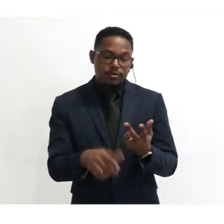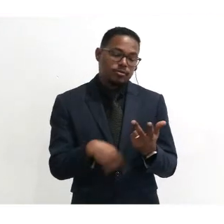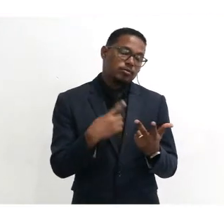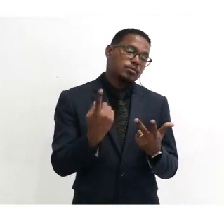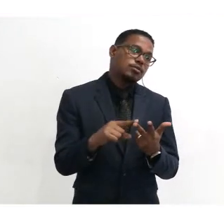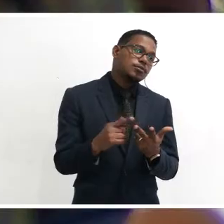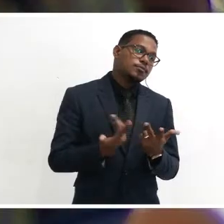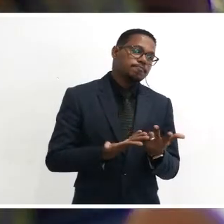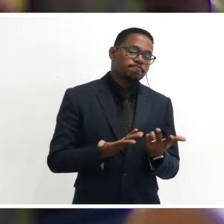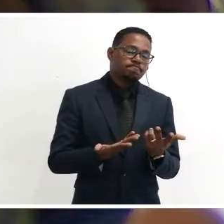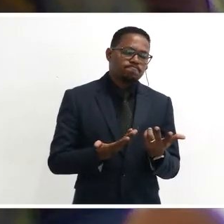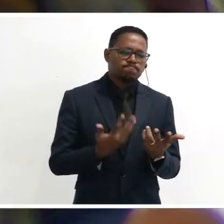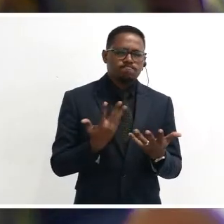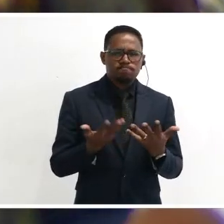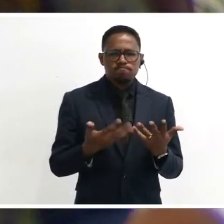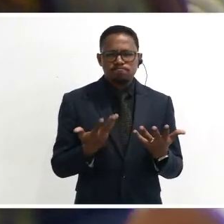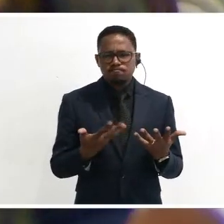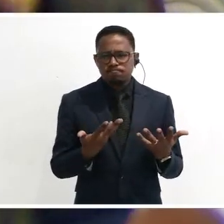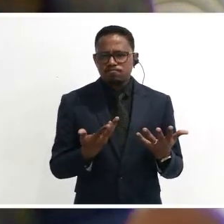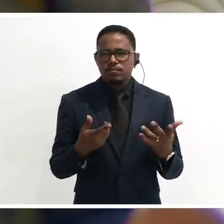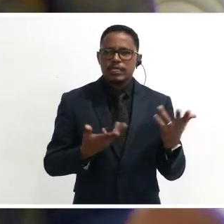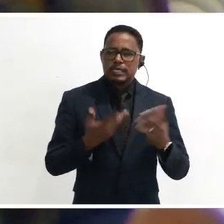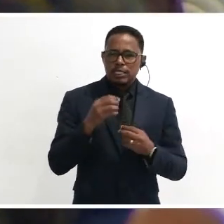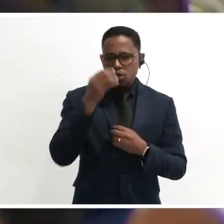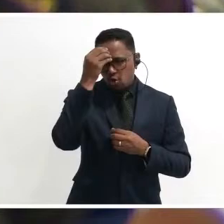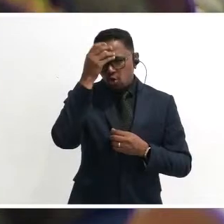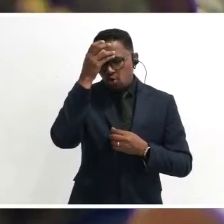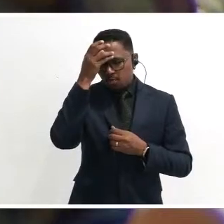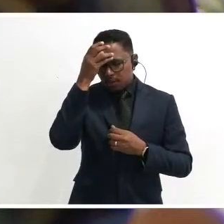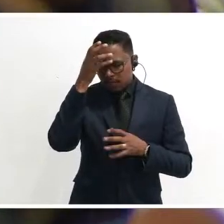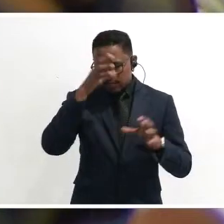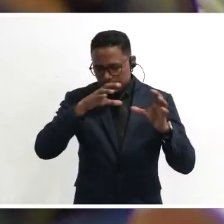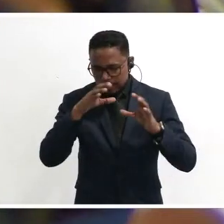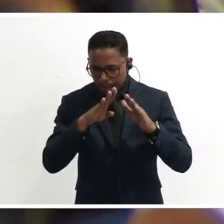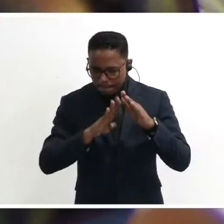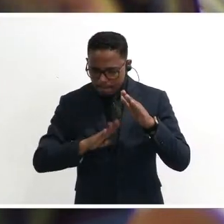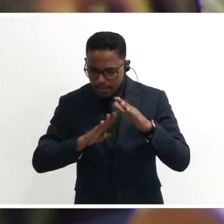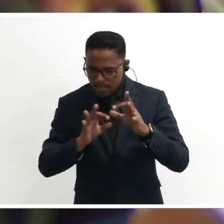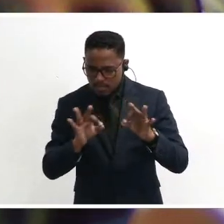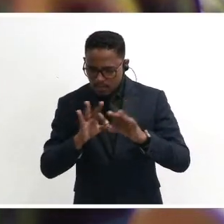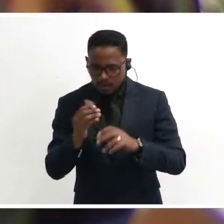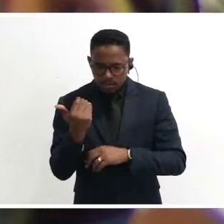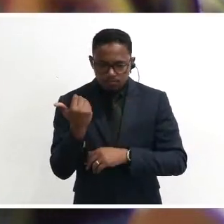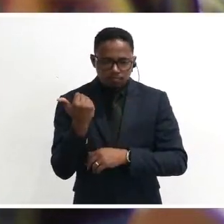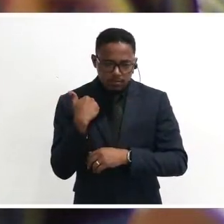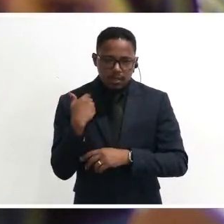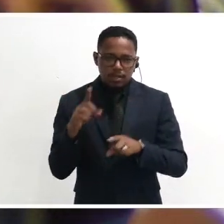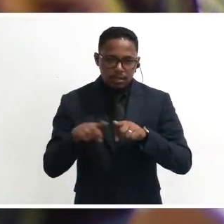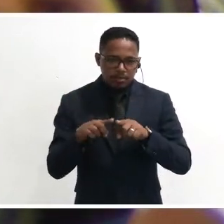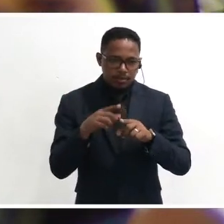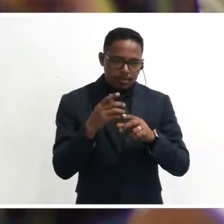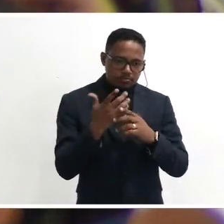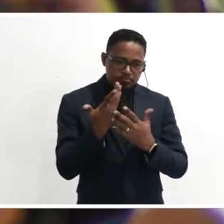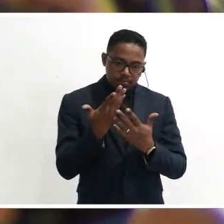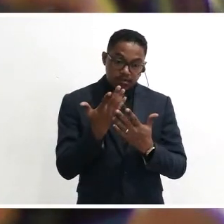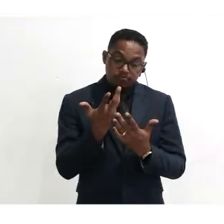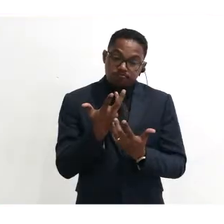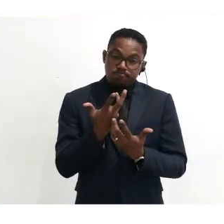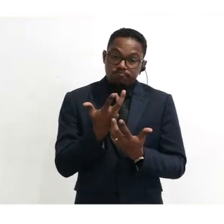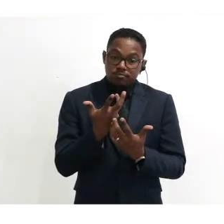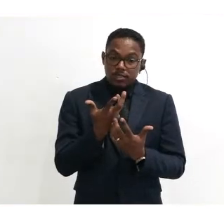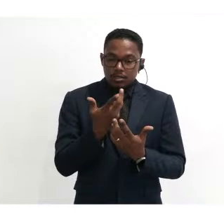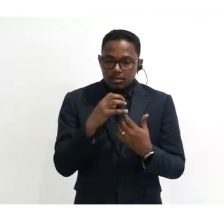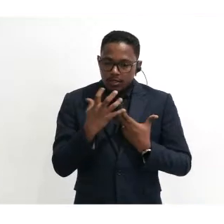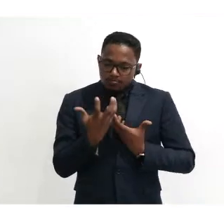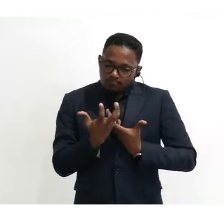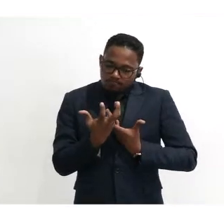lot of just strong general science and general engineering. Again, not so much for the specific knowledge, but for the how do you